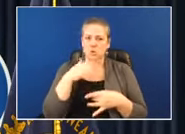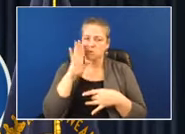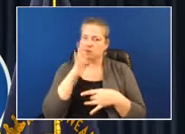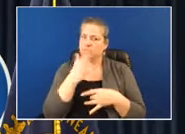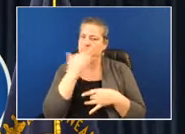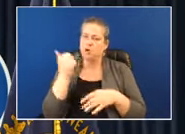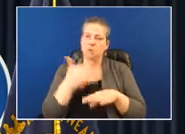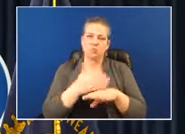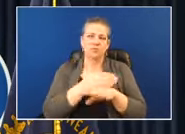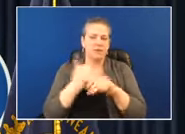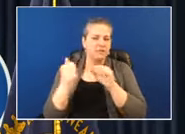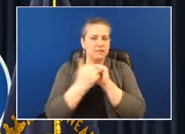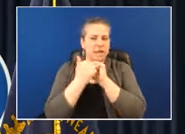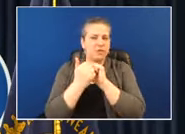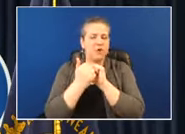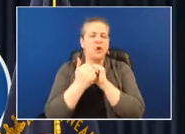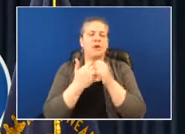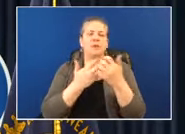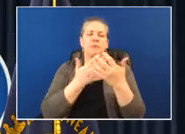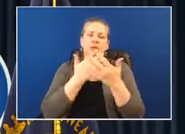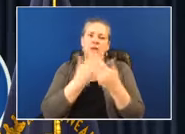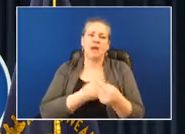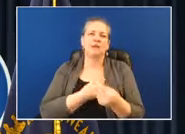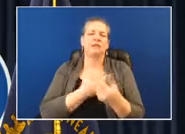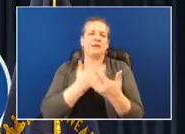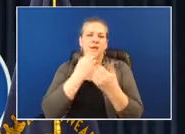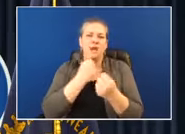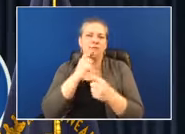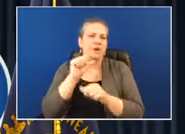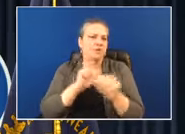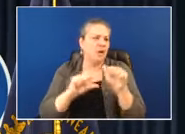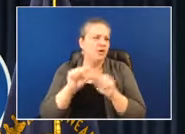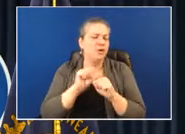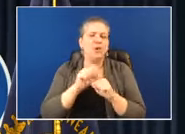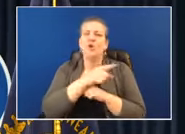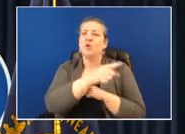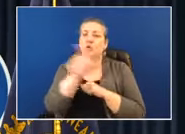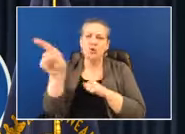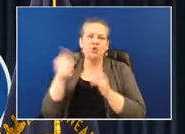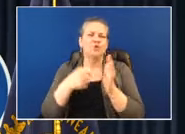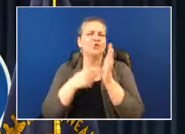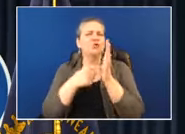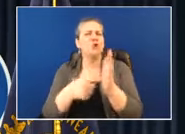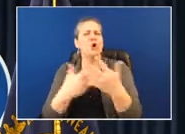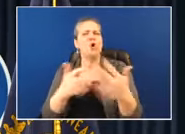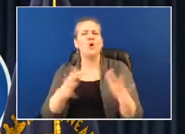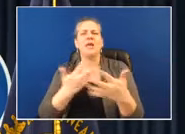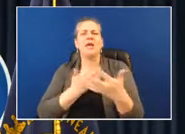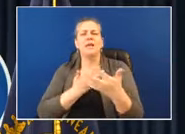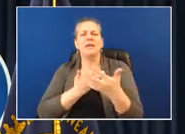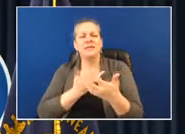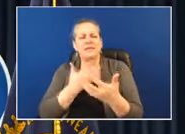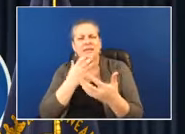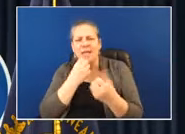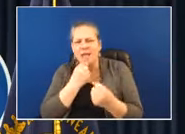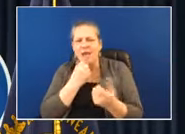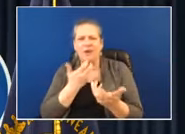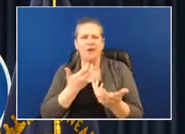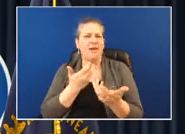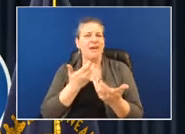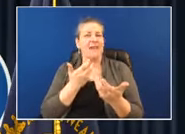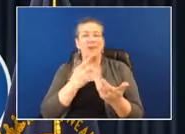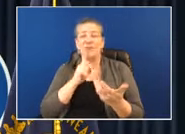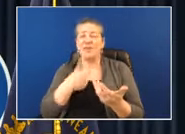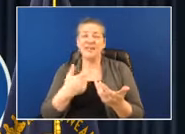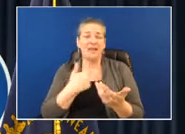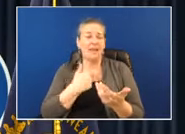kind and caring for each other. And so many of you have shown that kindness and caring. I want to thank you. I have never believed more than I do now today that